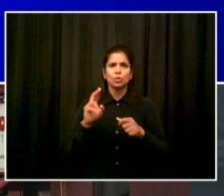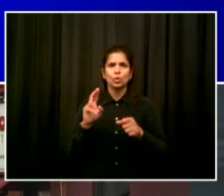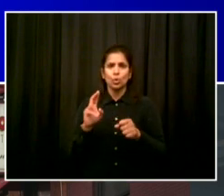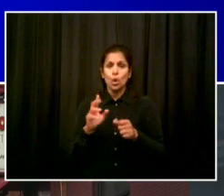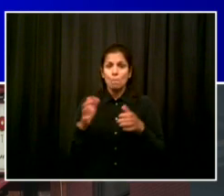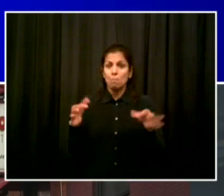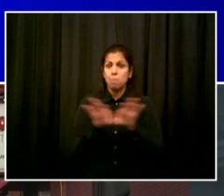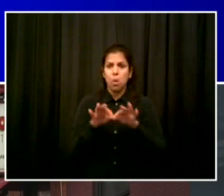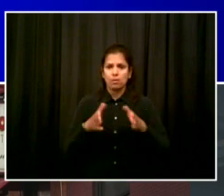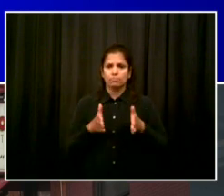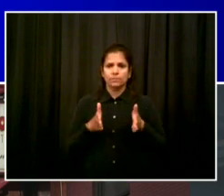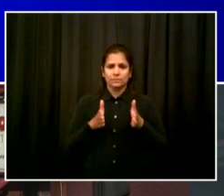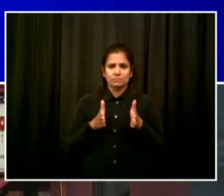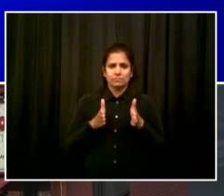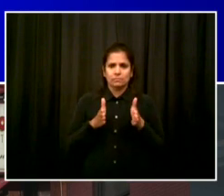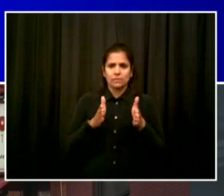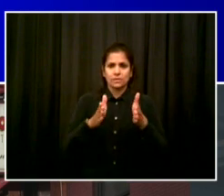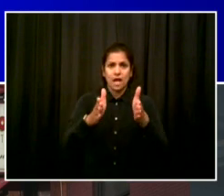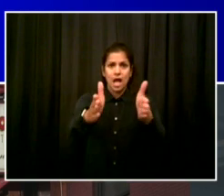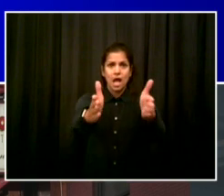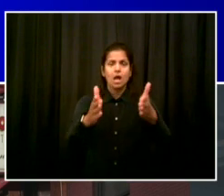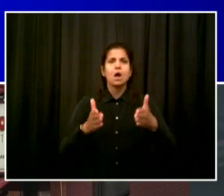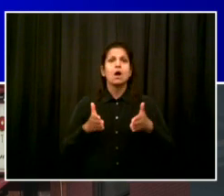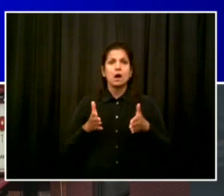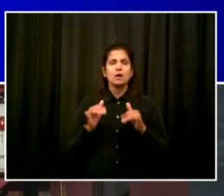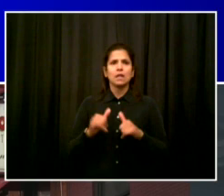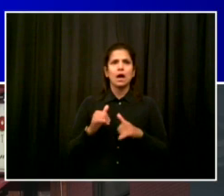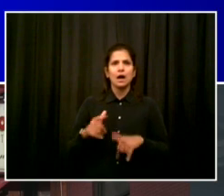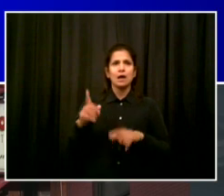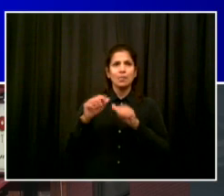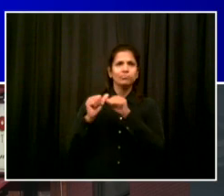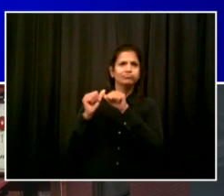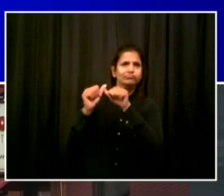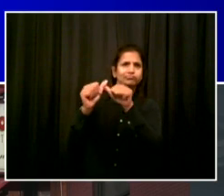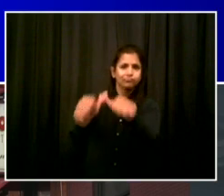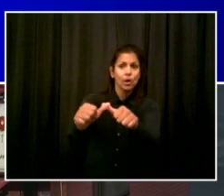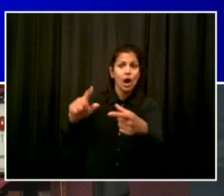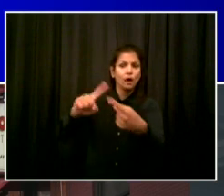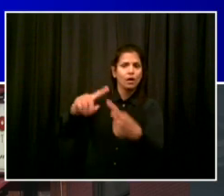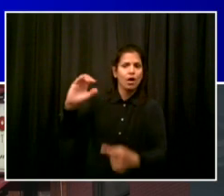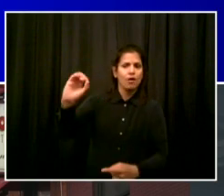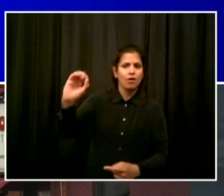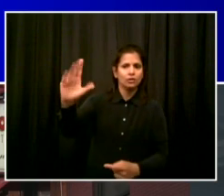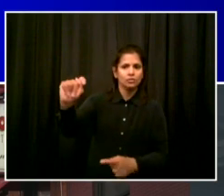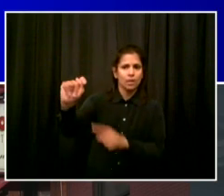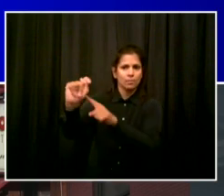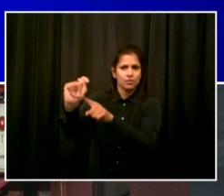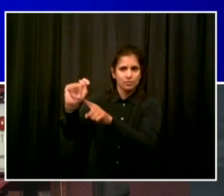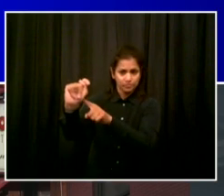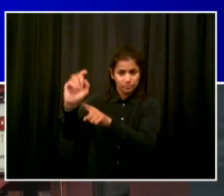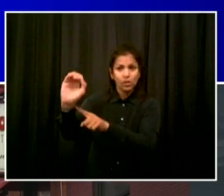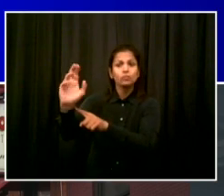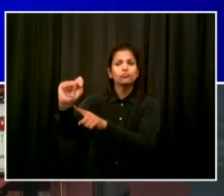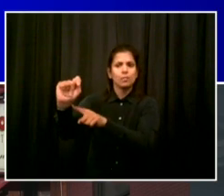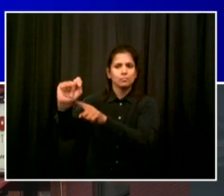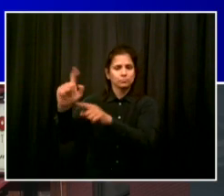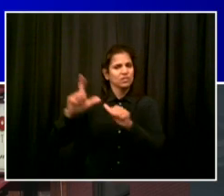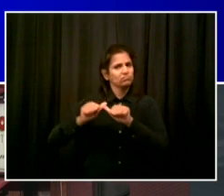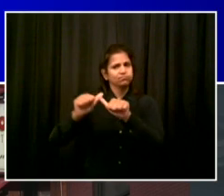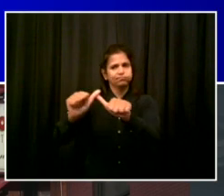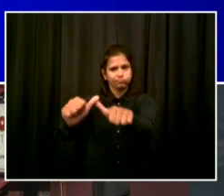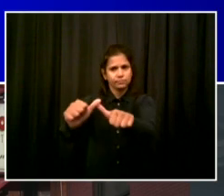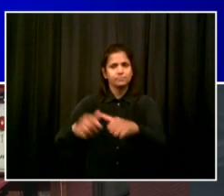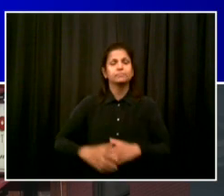through October. We're extending this to October 31st. Now, we're also going to do more with the open